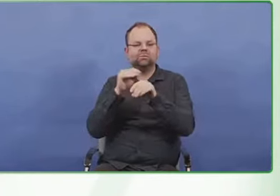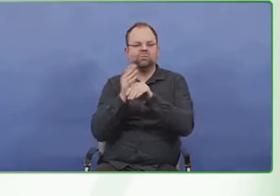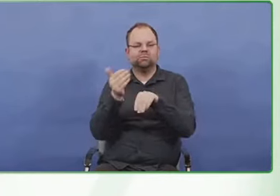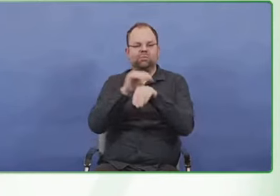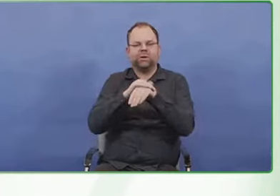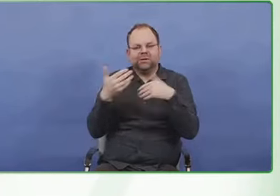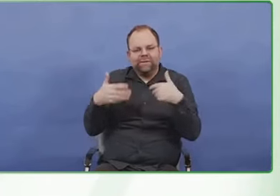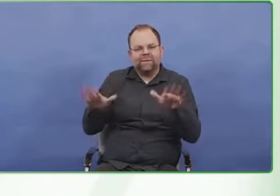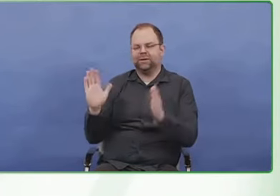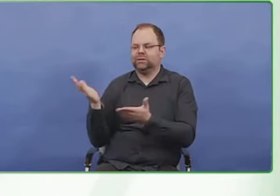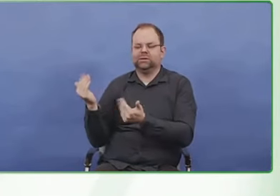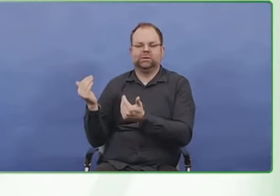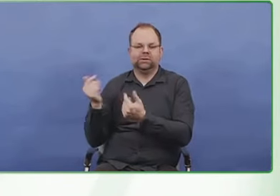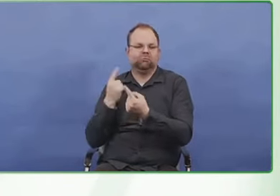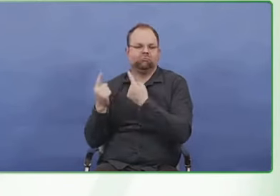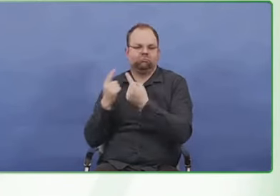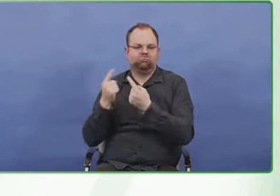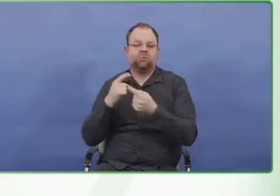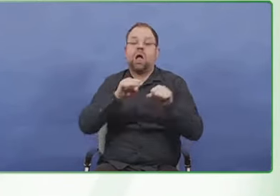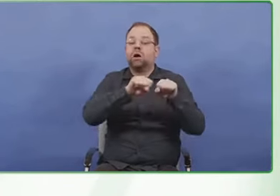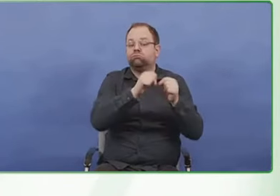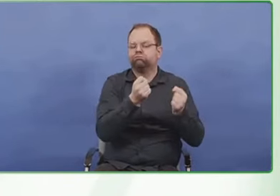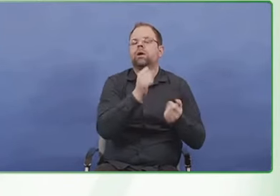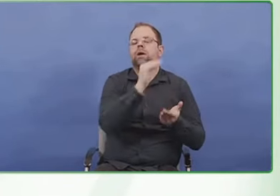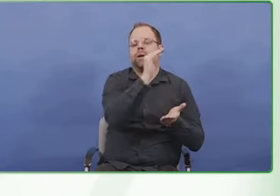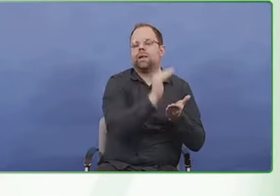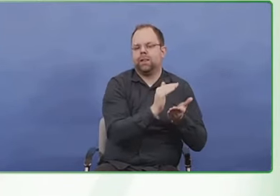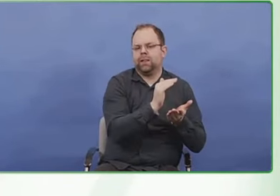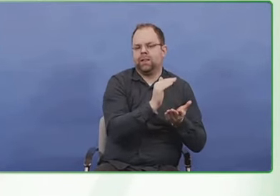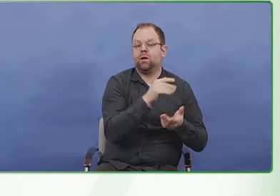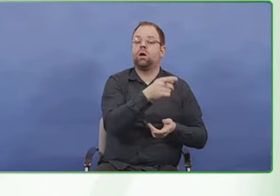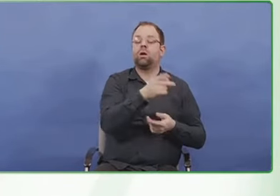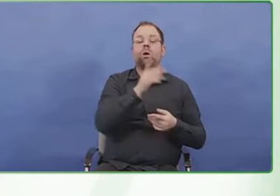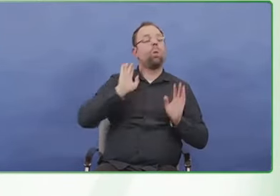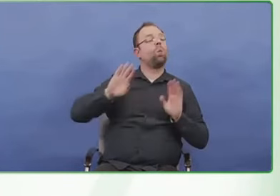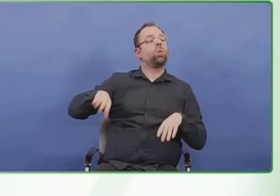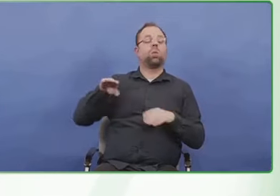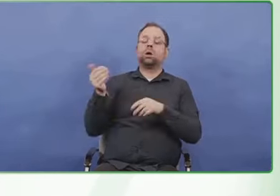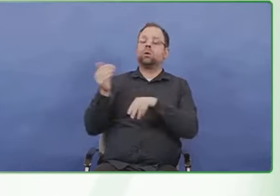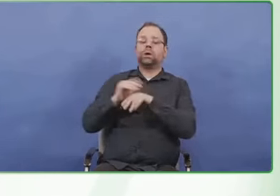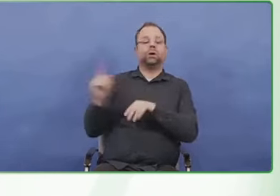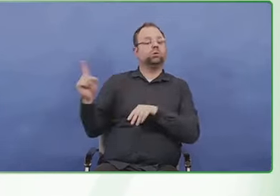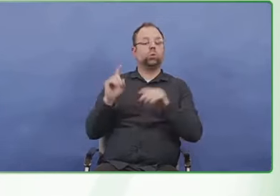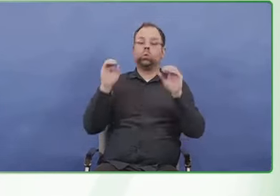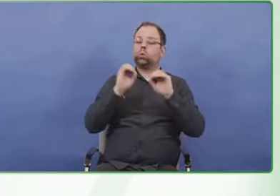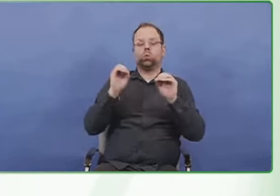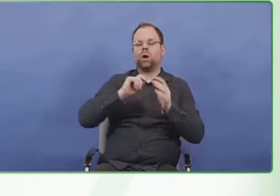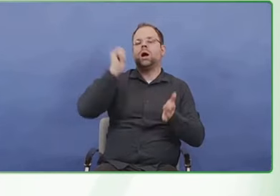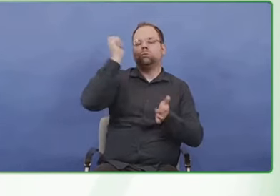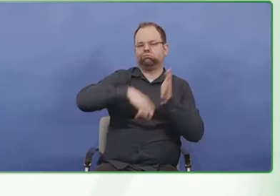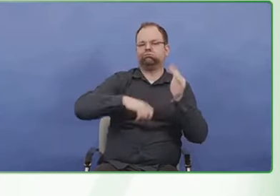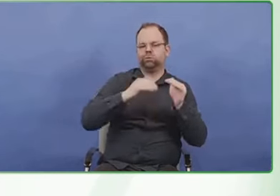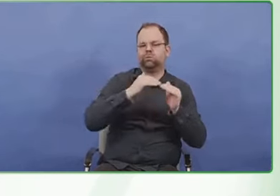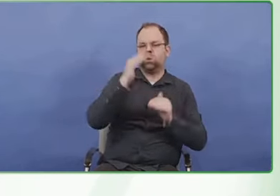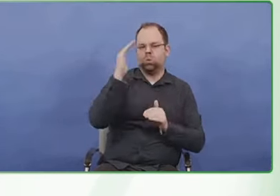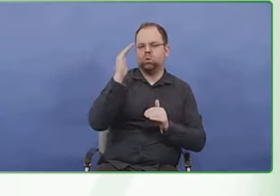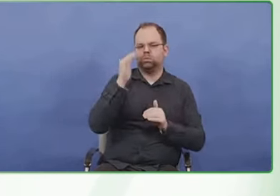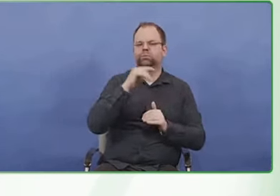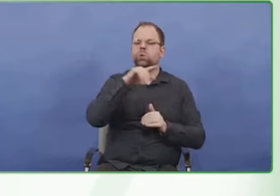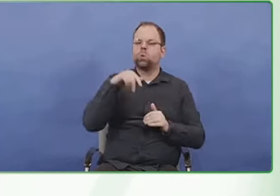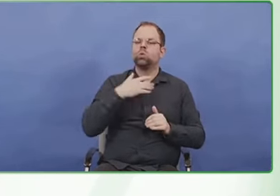That's it. So we are very, very excited about the next few months, this coming summer, in which we